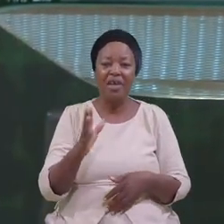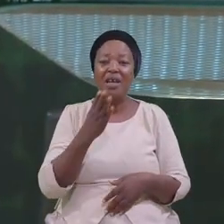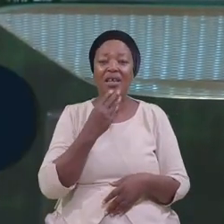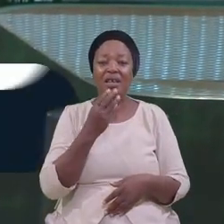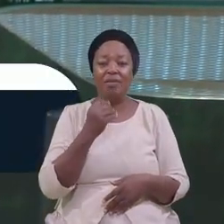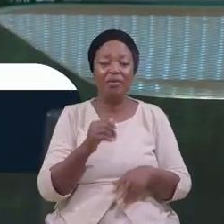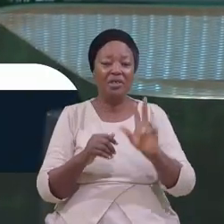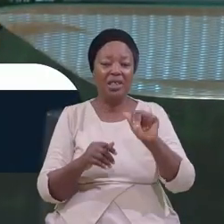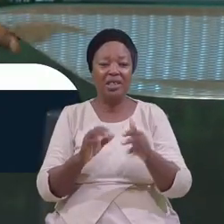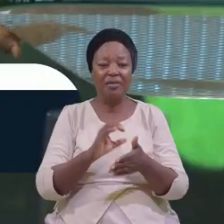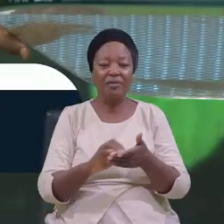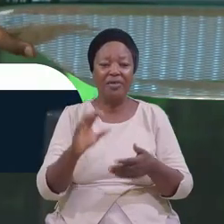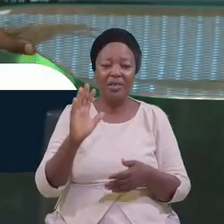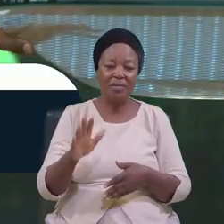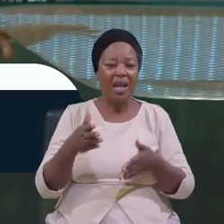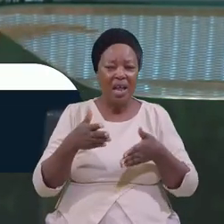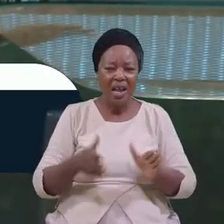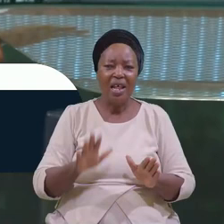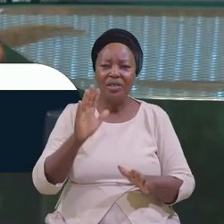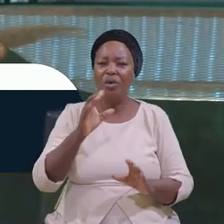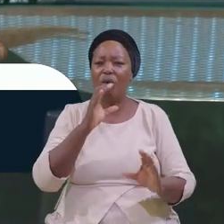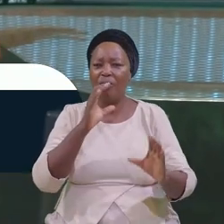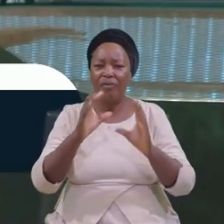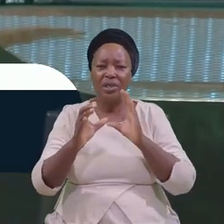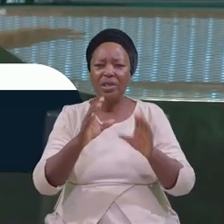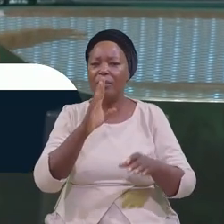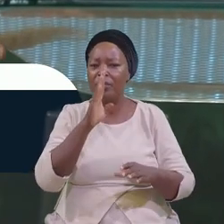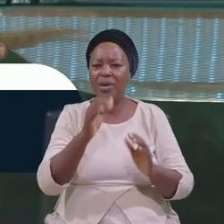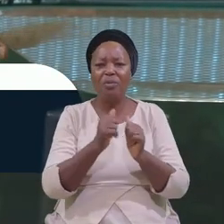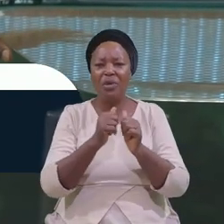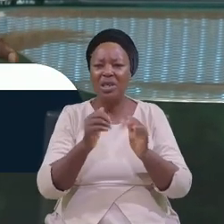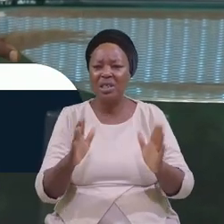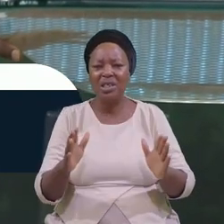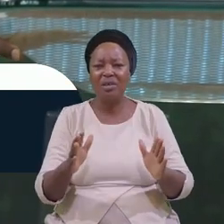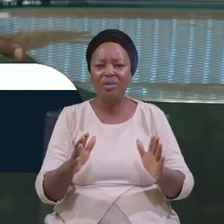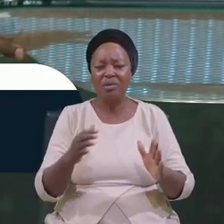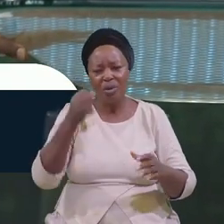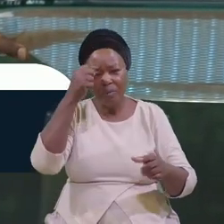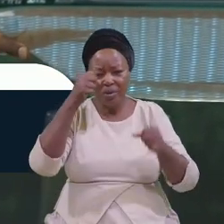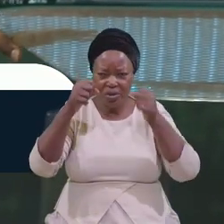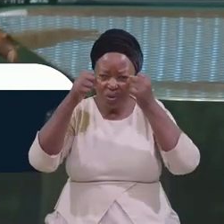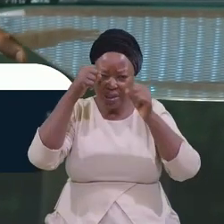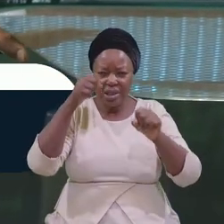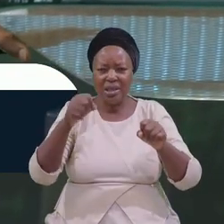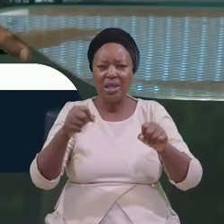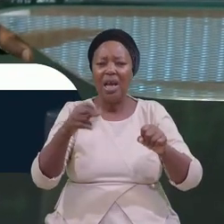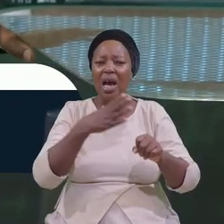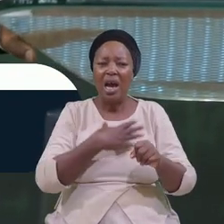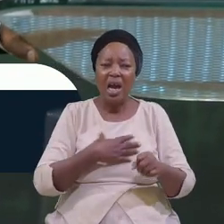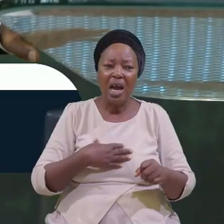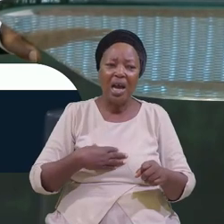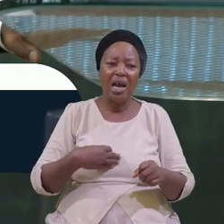13, verse 5. Let your conversation be without covetousness, and